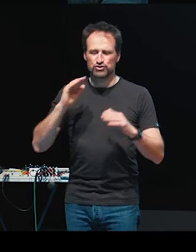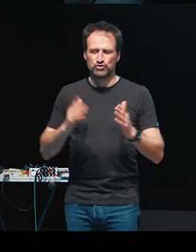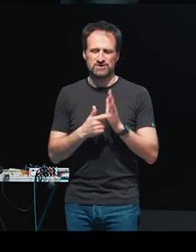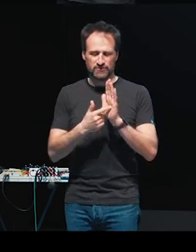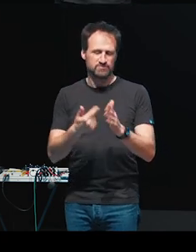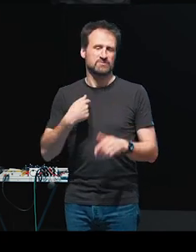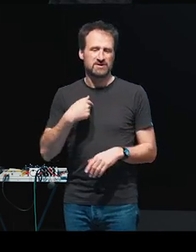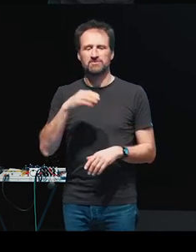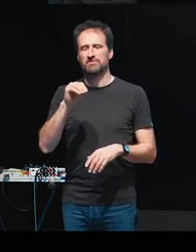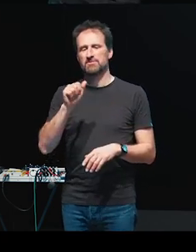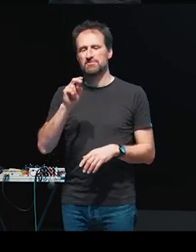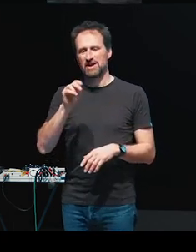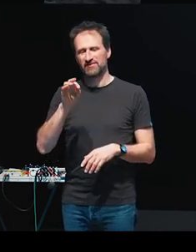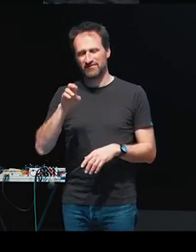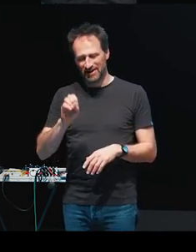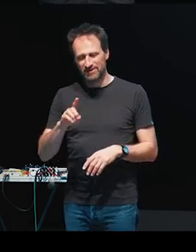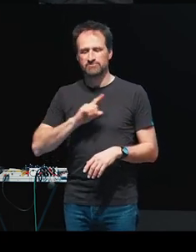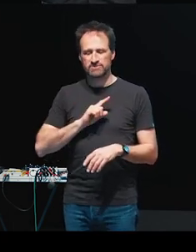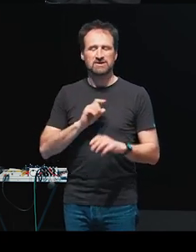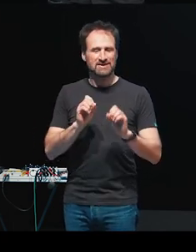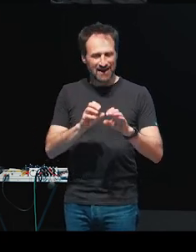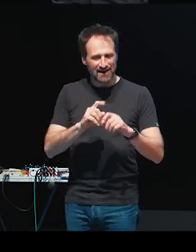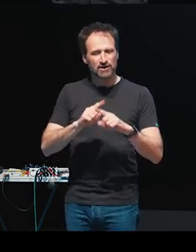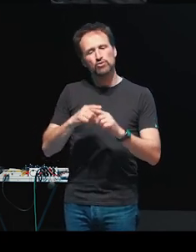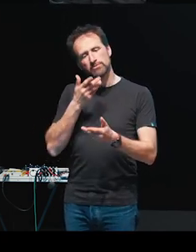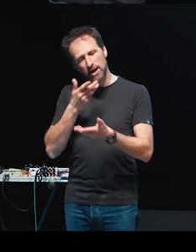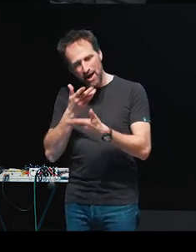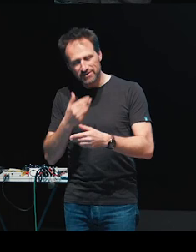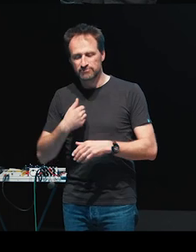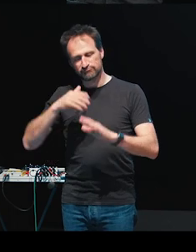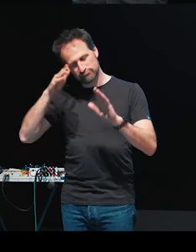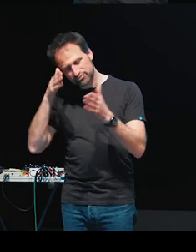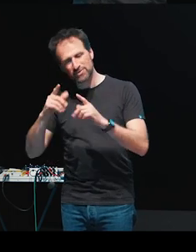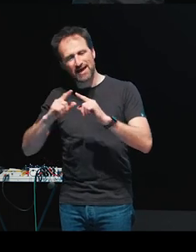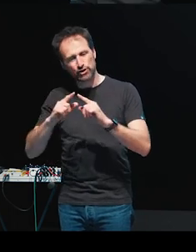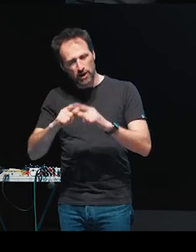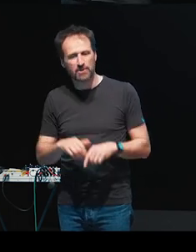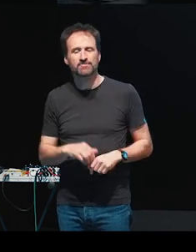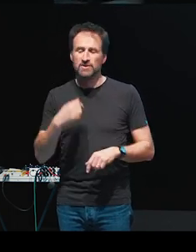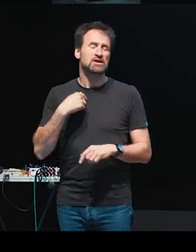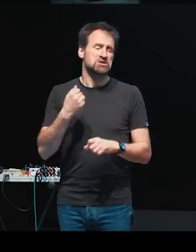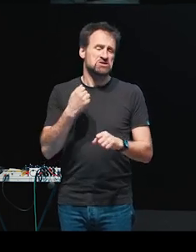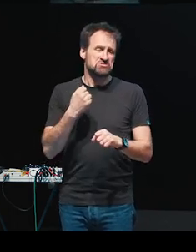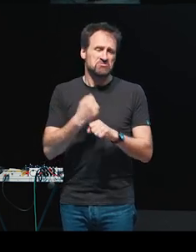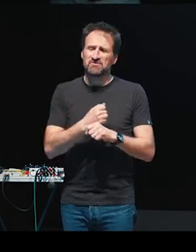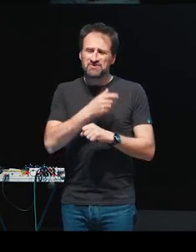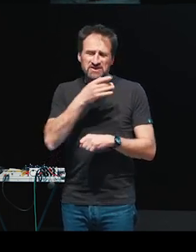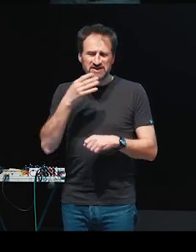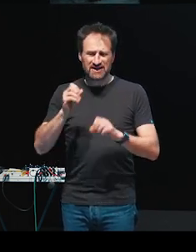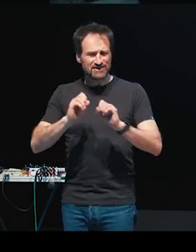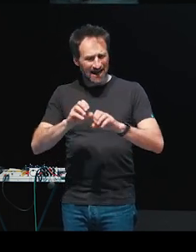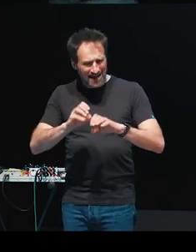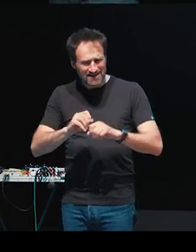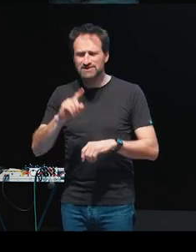am Manfred. I'm a trainer and consultant. I'm focusing on Angular. I'm doing a lot of trainings as well as